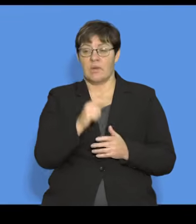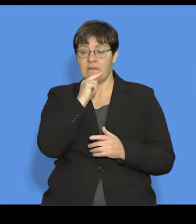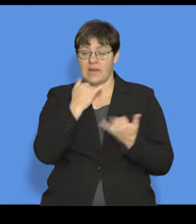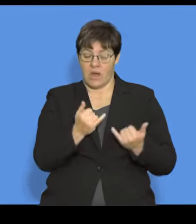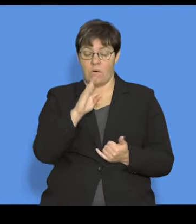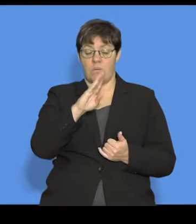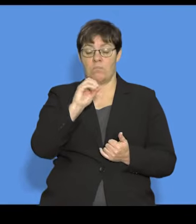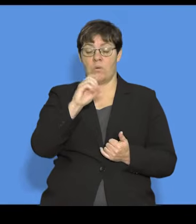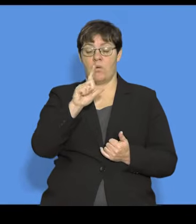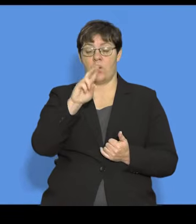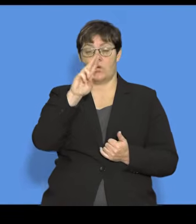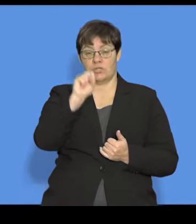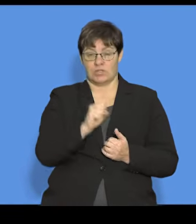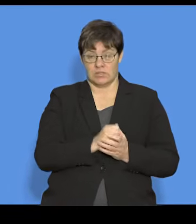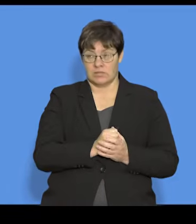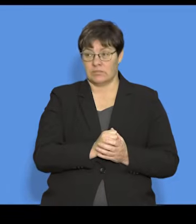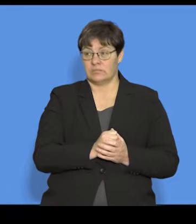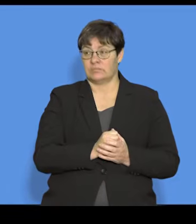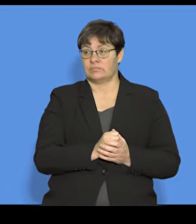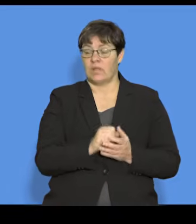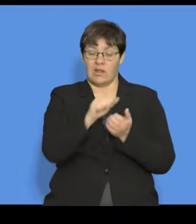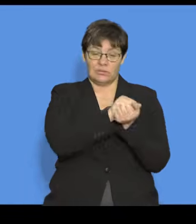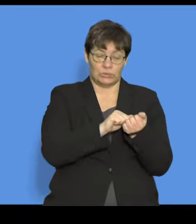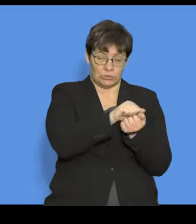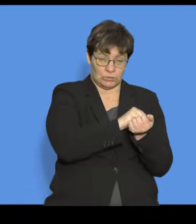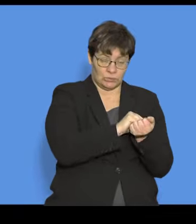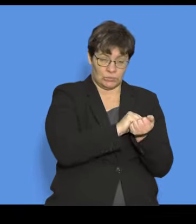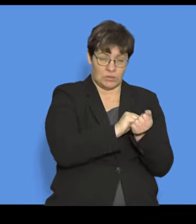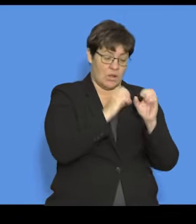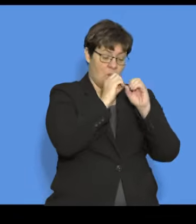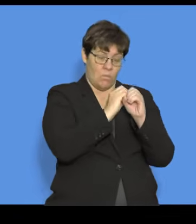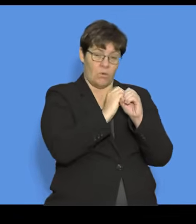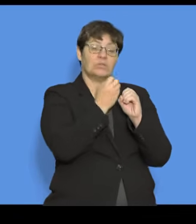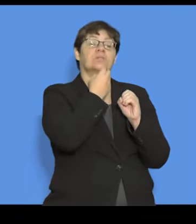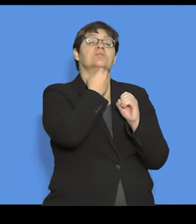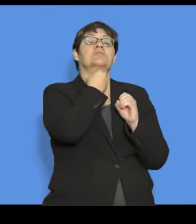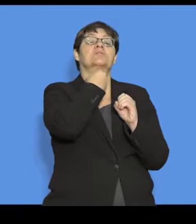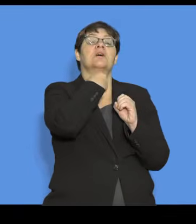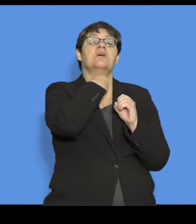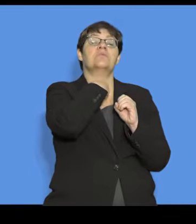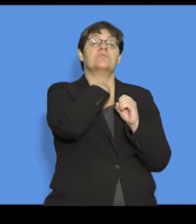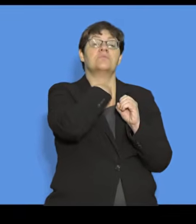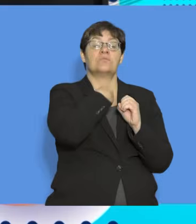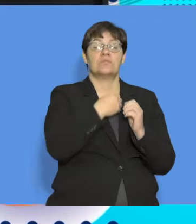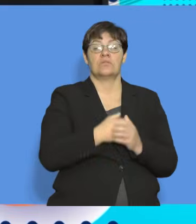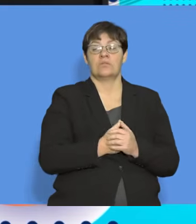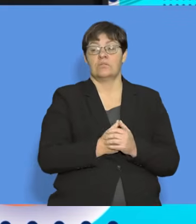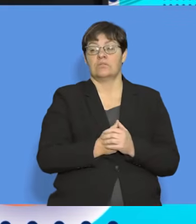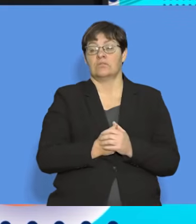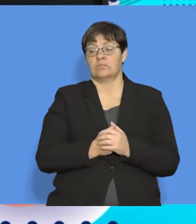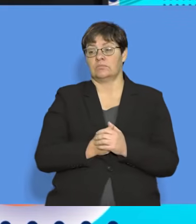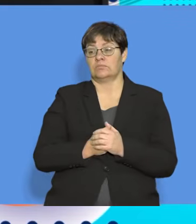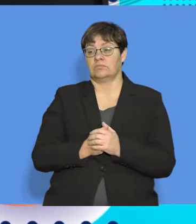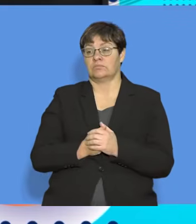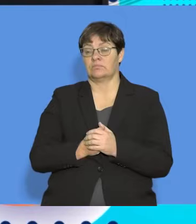the bolus. So that little ball of food that is chewed up into this round ball which is mixed with saliva